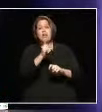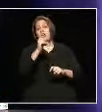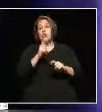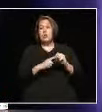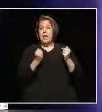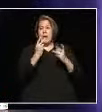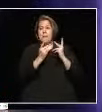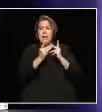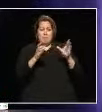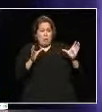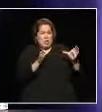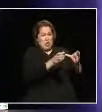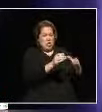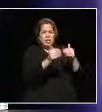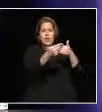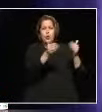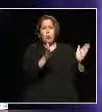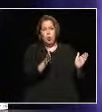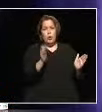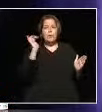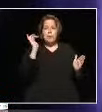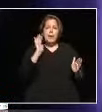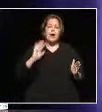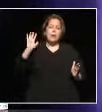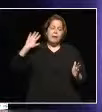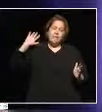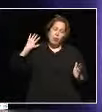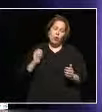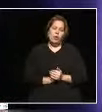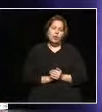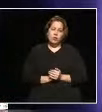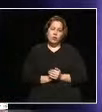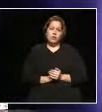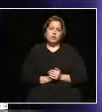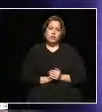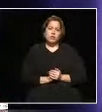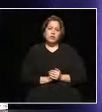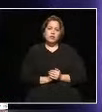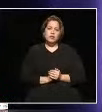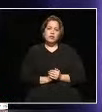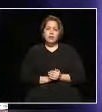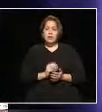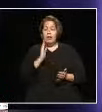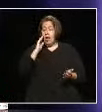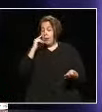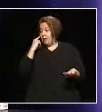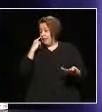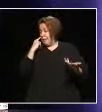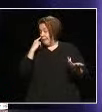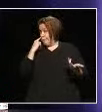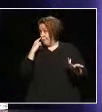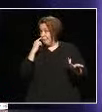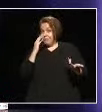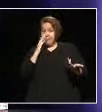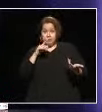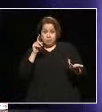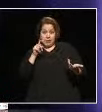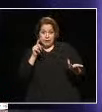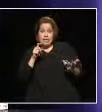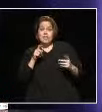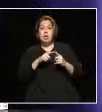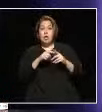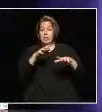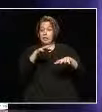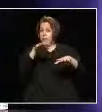a bunch of people in a room like we were able to do before. And I would think that it would be necessary probably to book